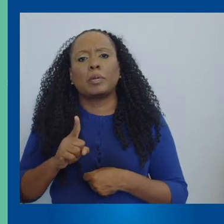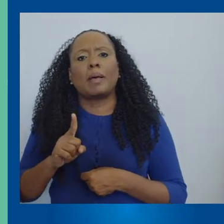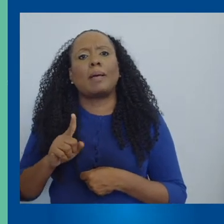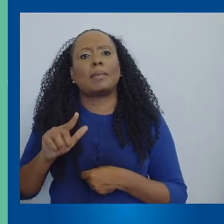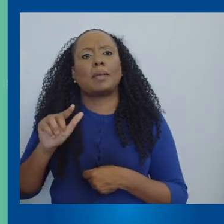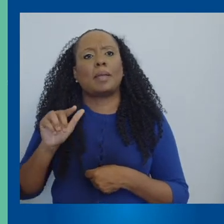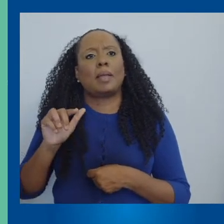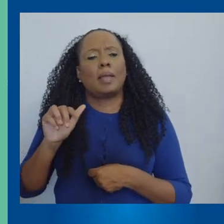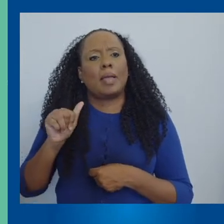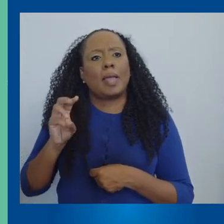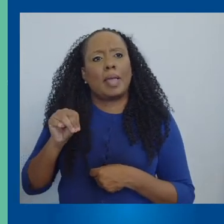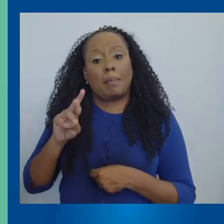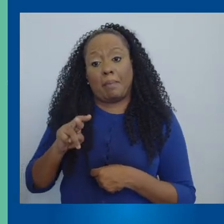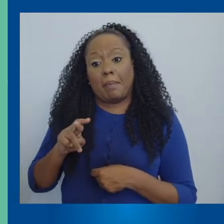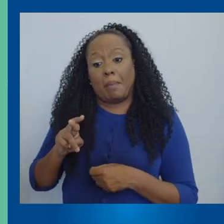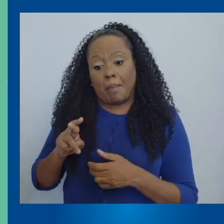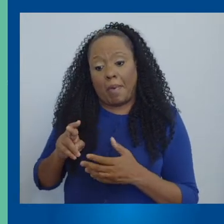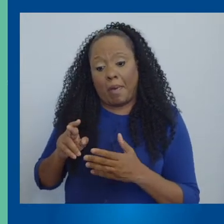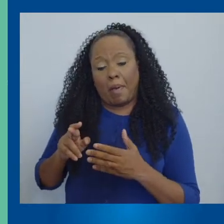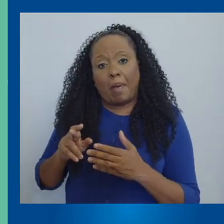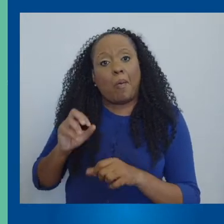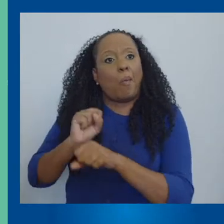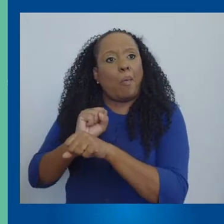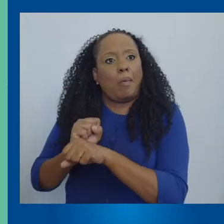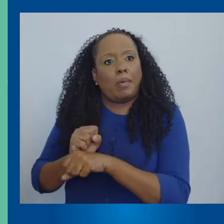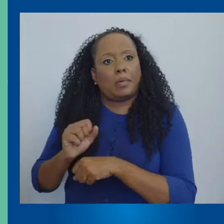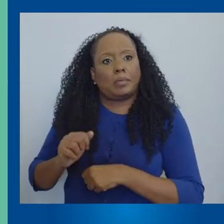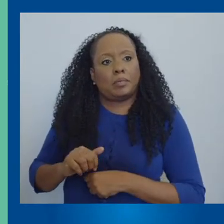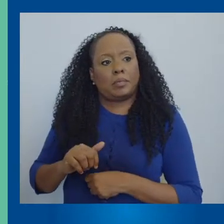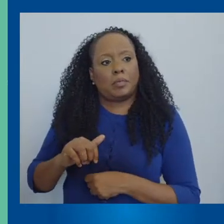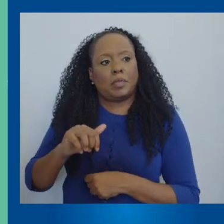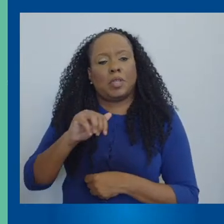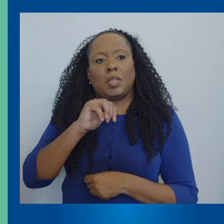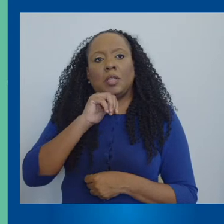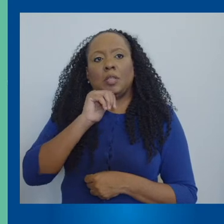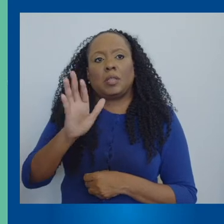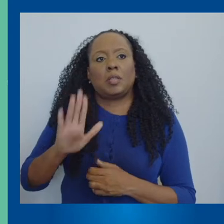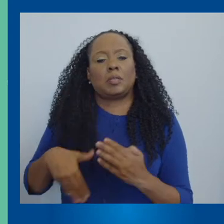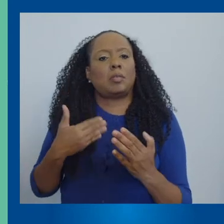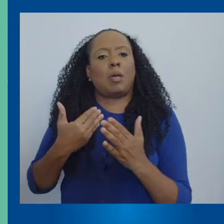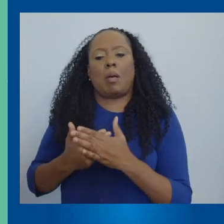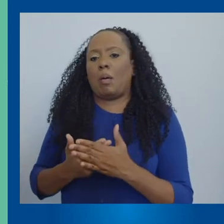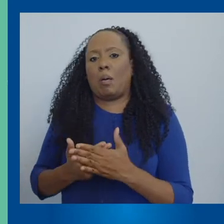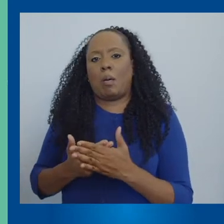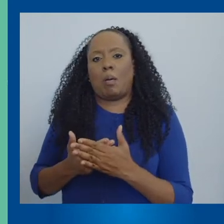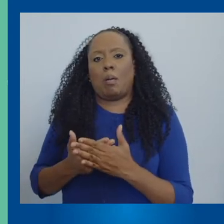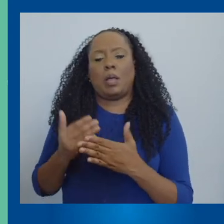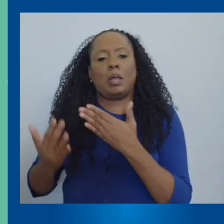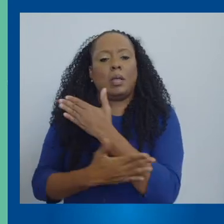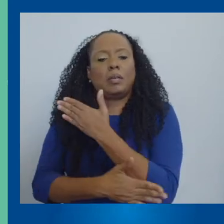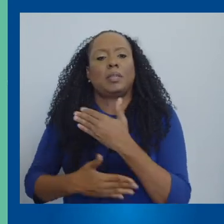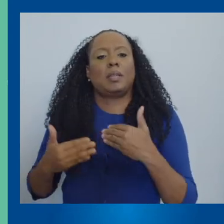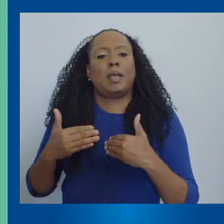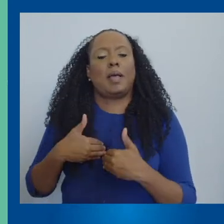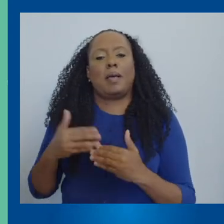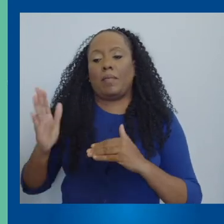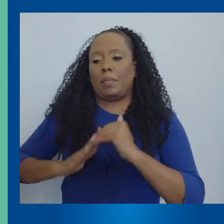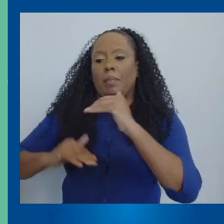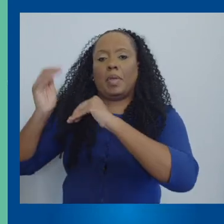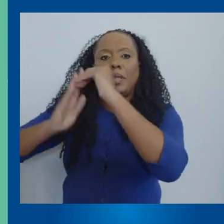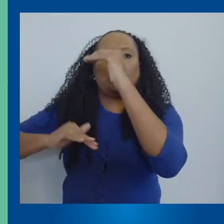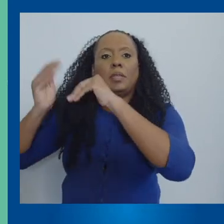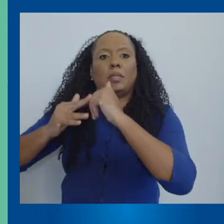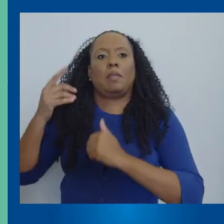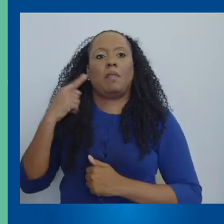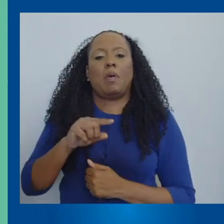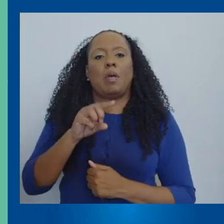that not all parts of the world are served by centralized wastewater treatment facilities. And those facilities are